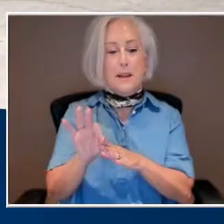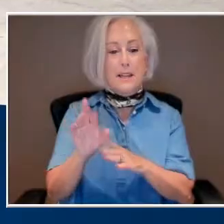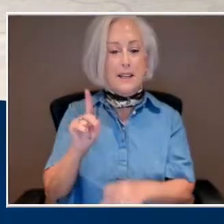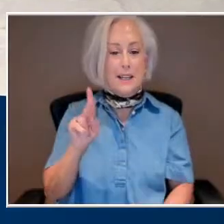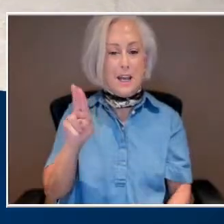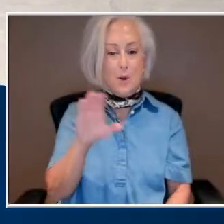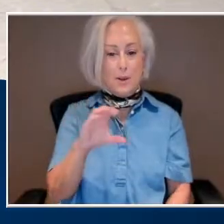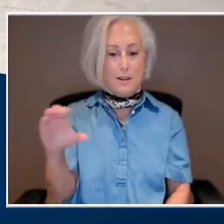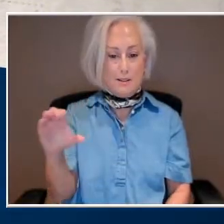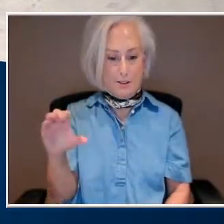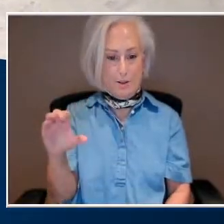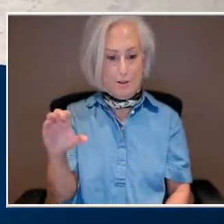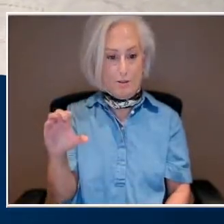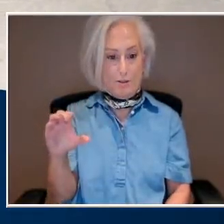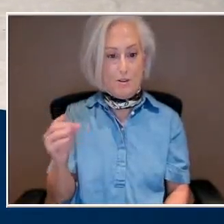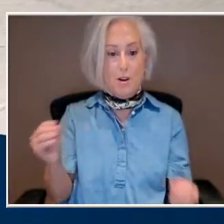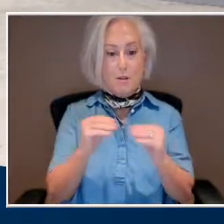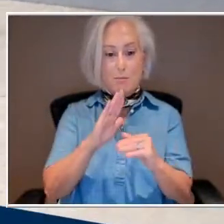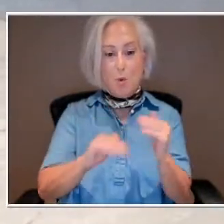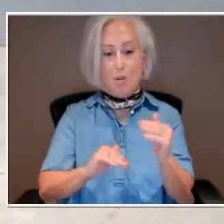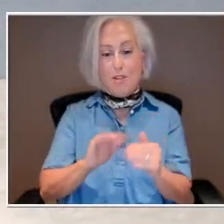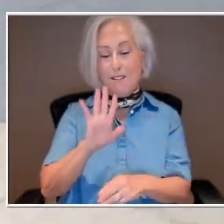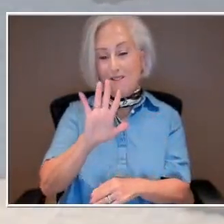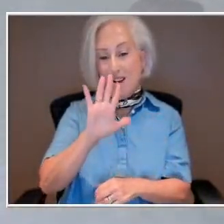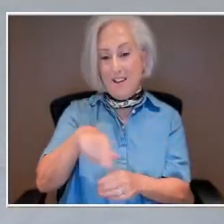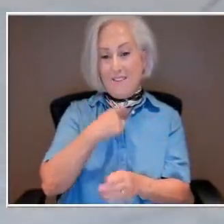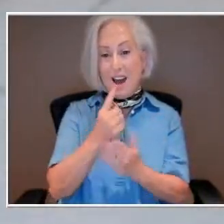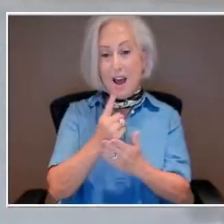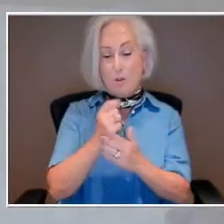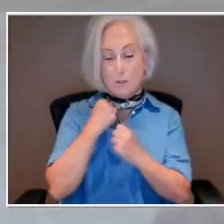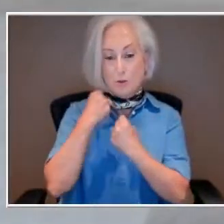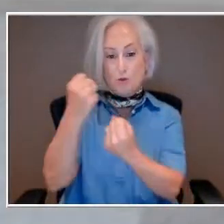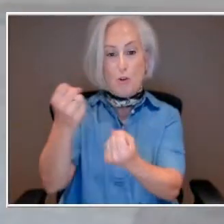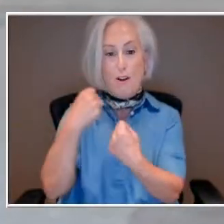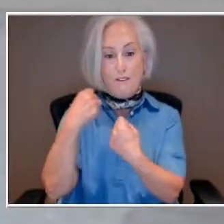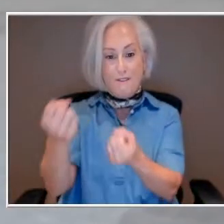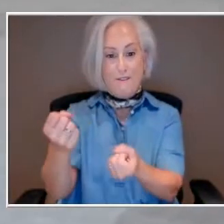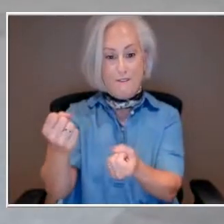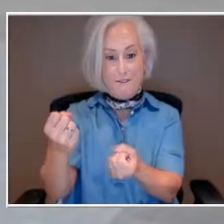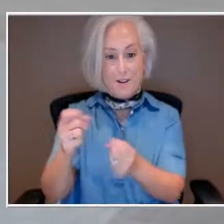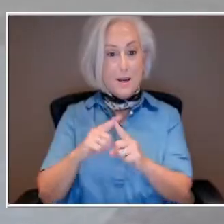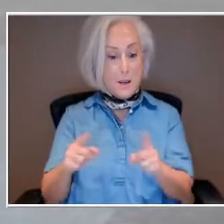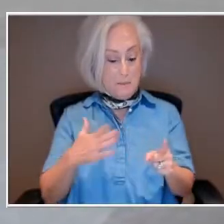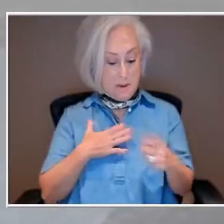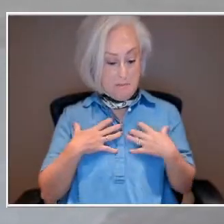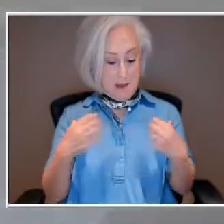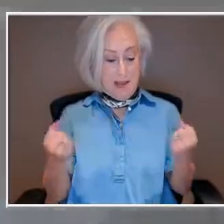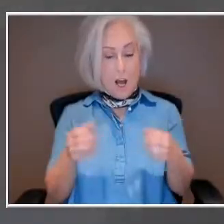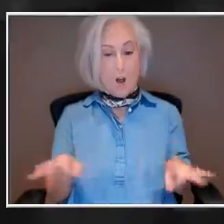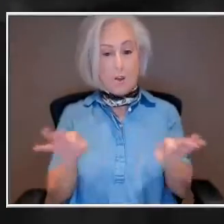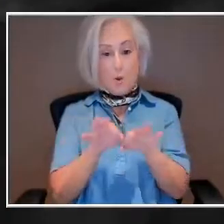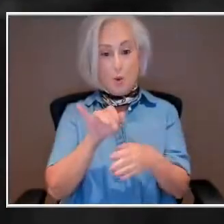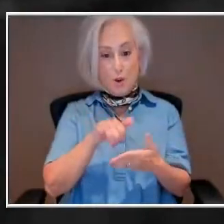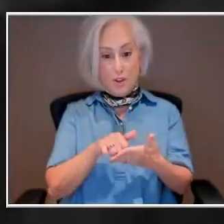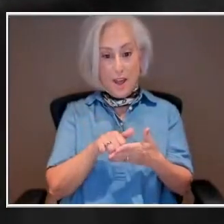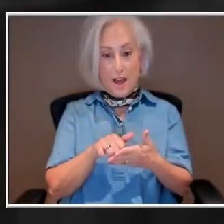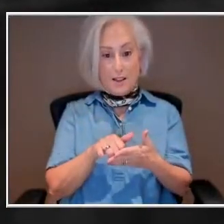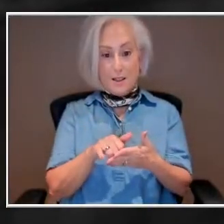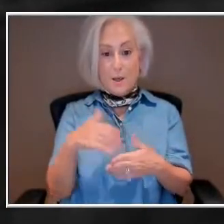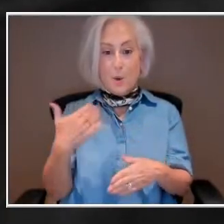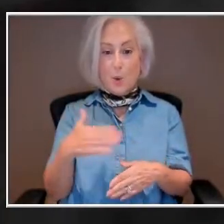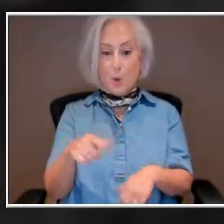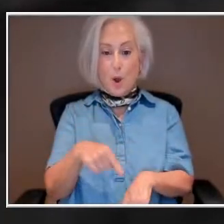more than 5 hours away. It is a long drive, but my health is worth it. It's been a long road.